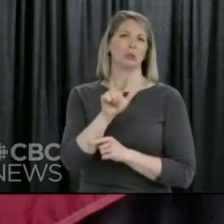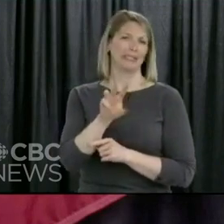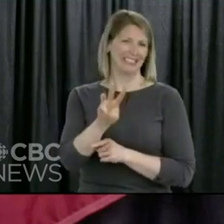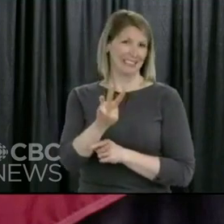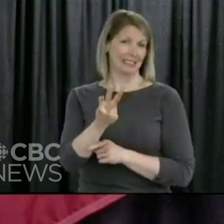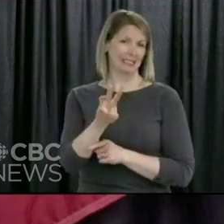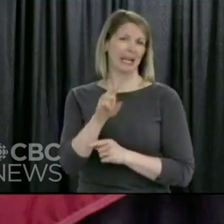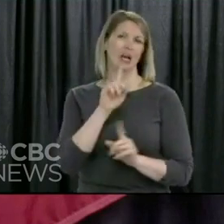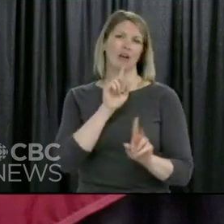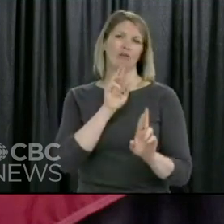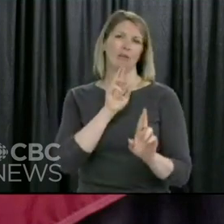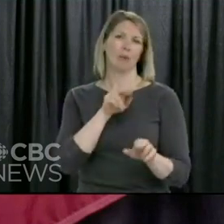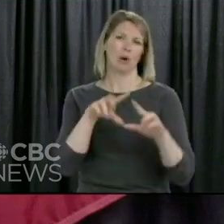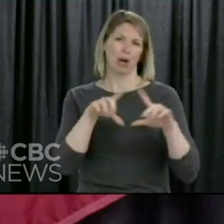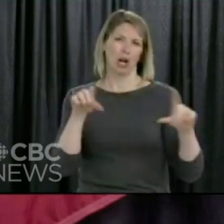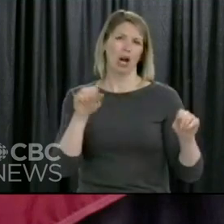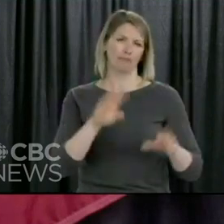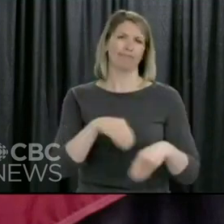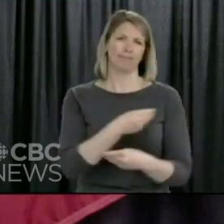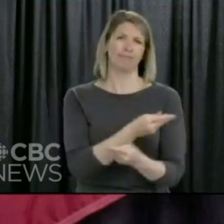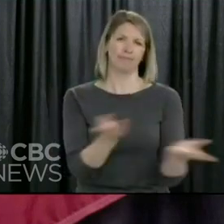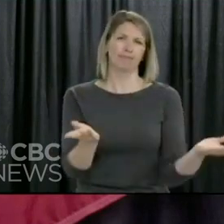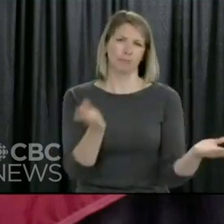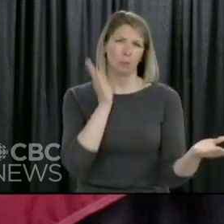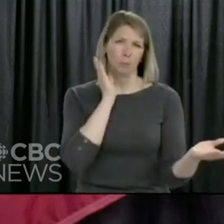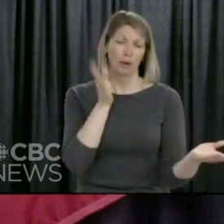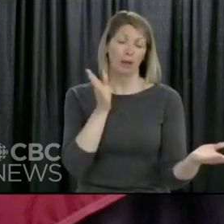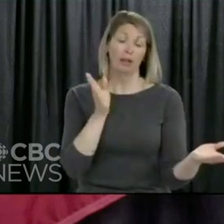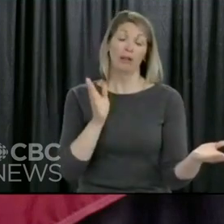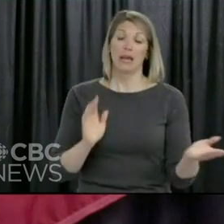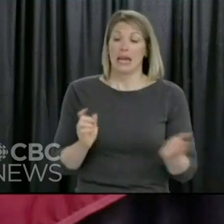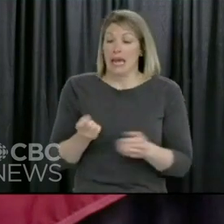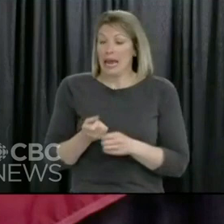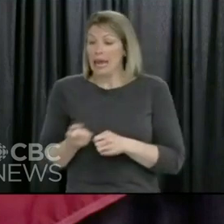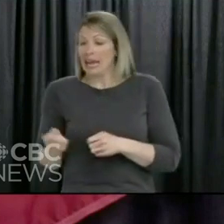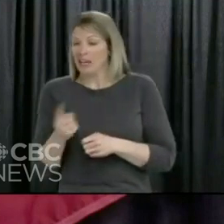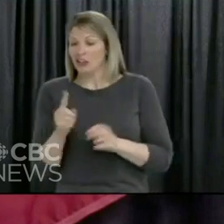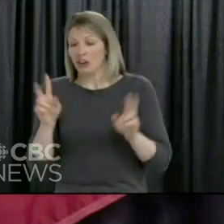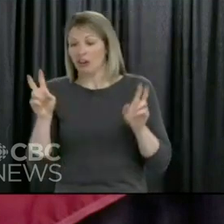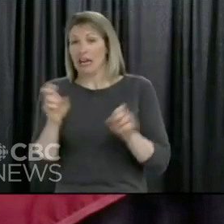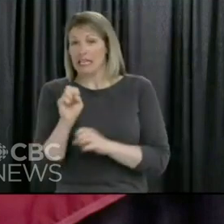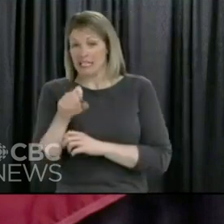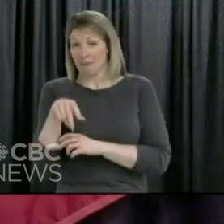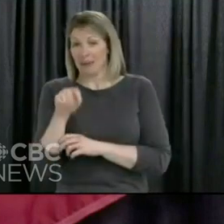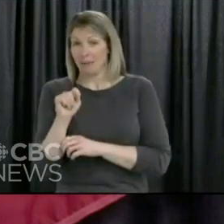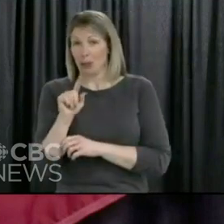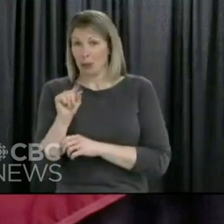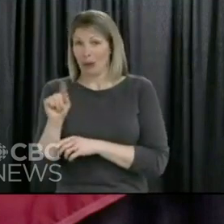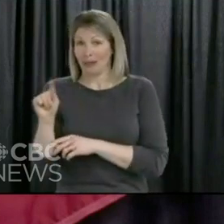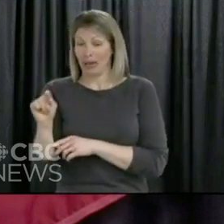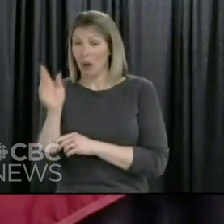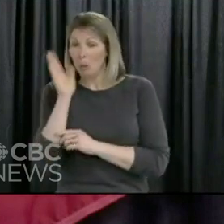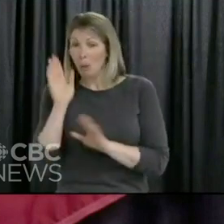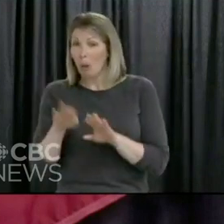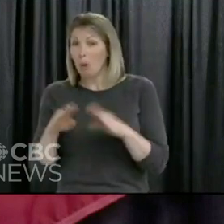the planning is proceeding with next year for September opening, whatever opening looks like, continued online